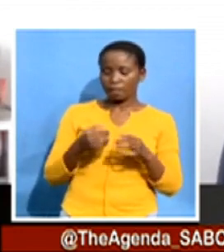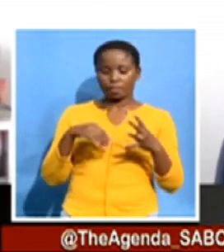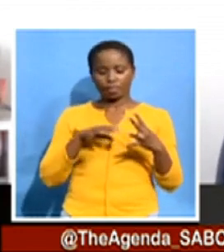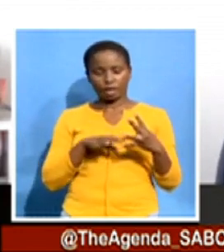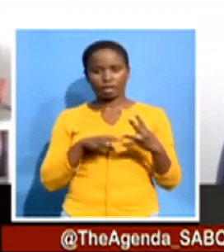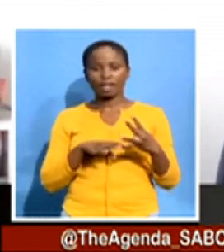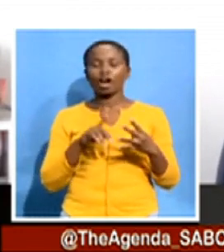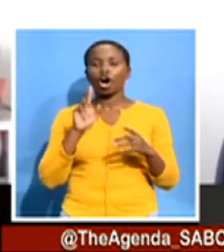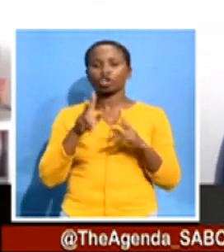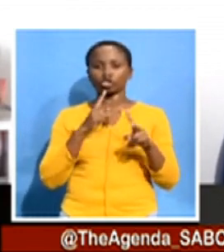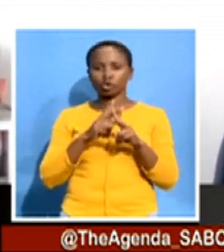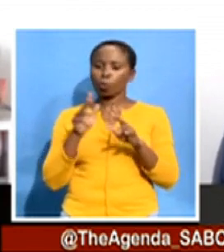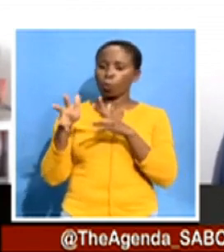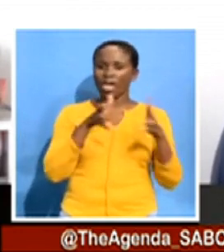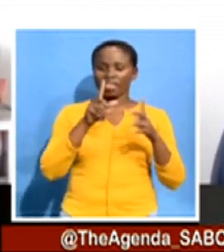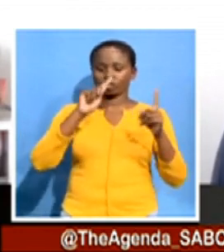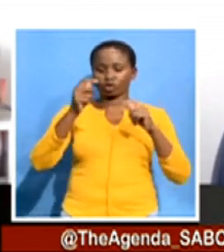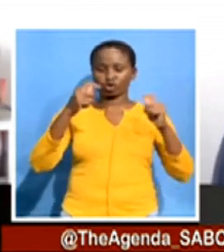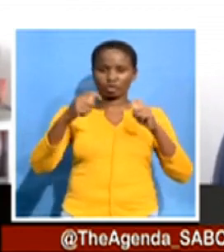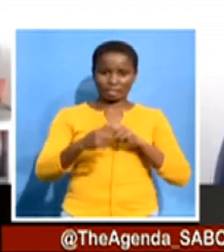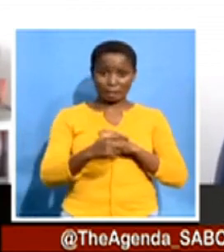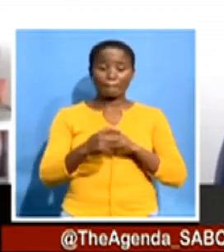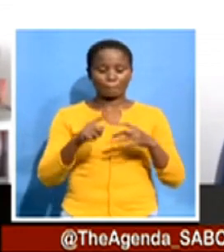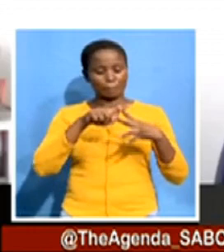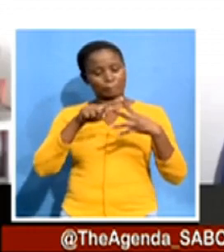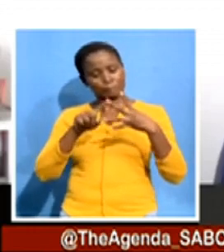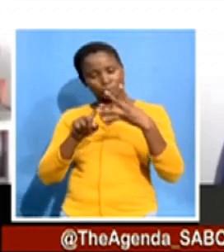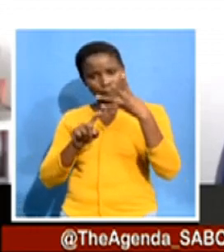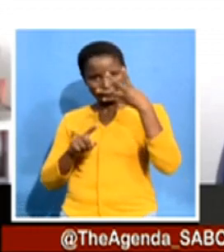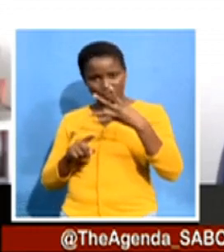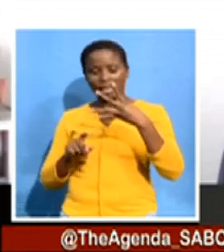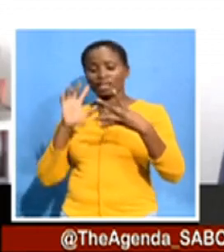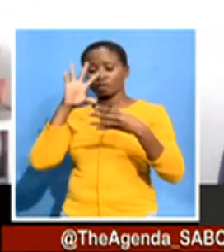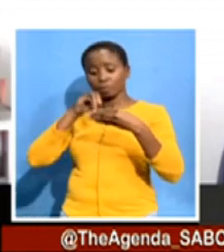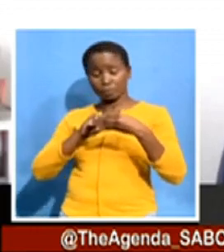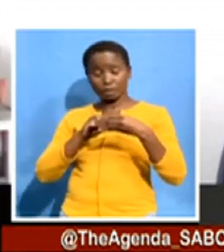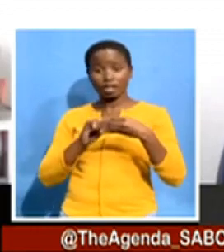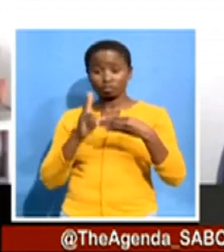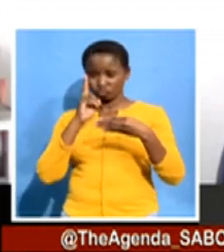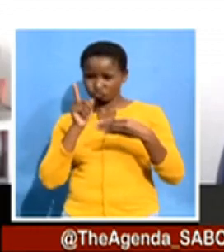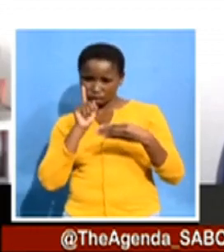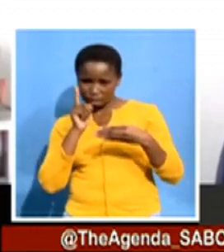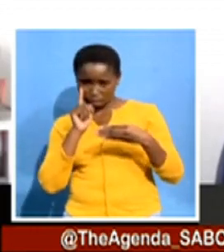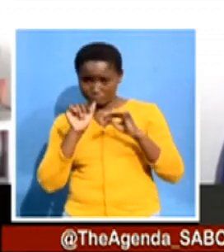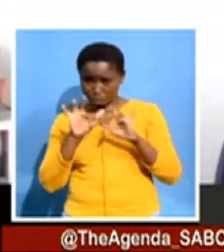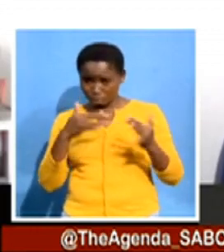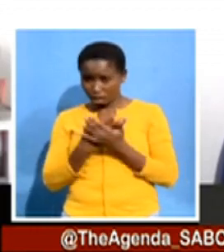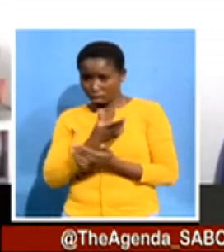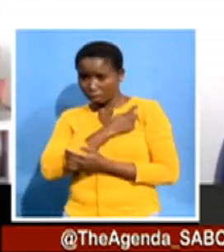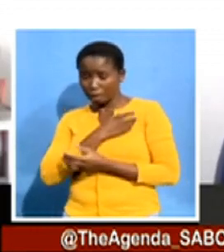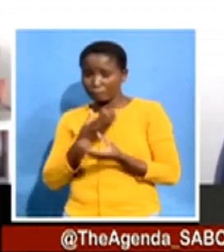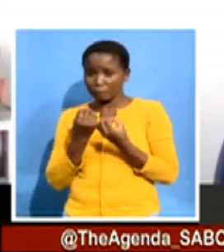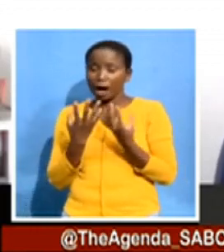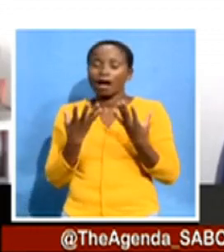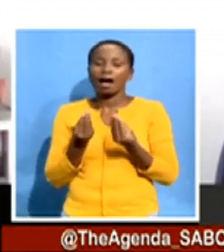plus the last factor, how many people potentially could be vaccinated, those will all influence how